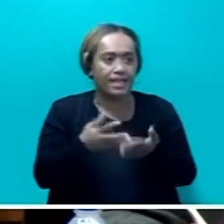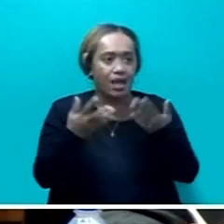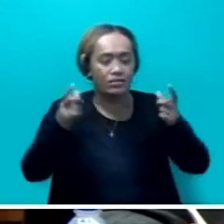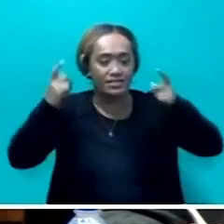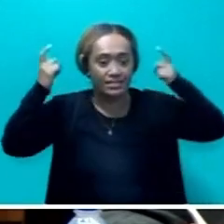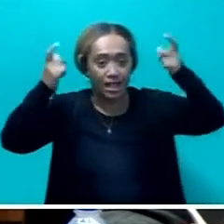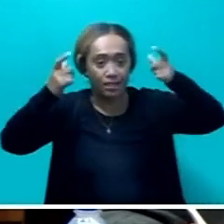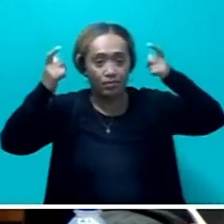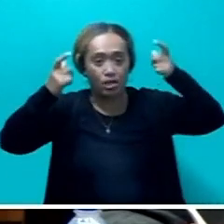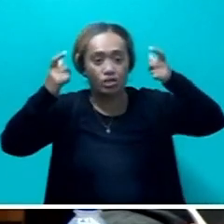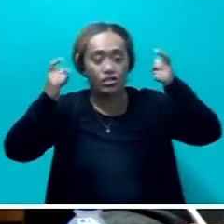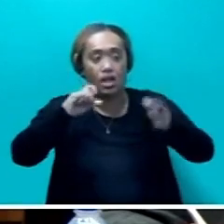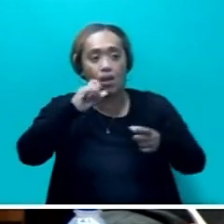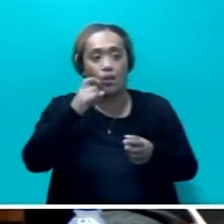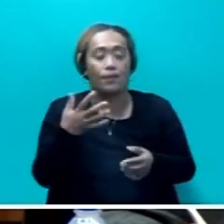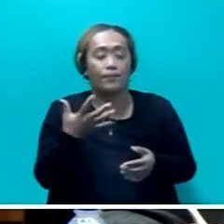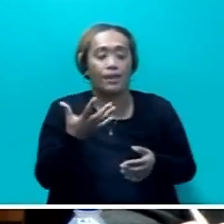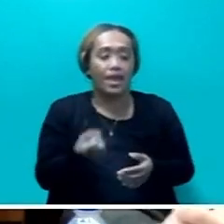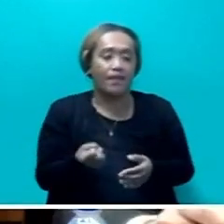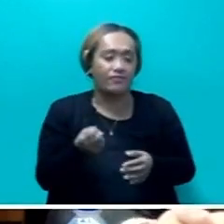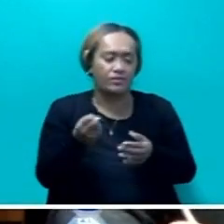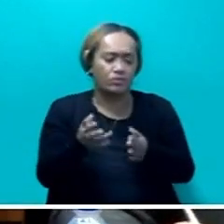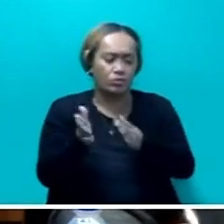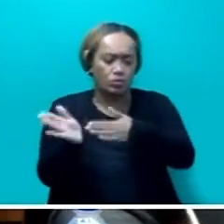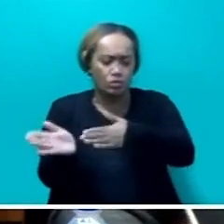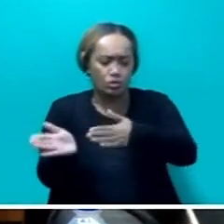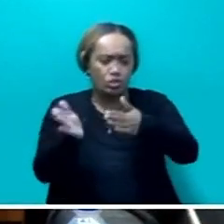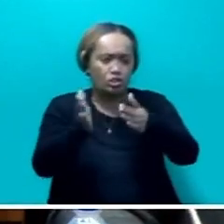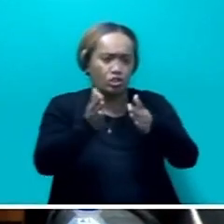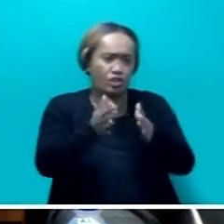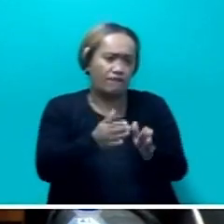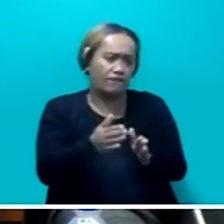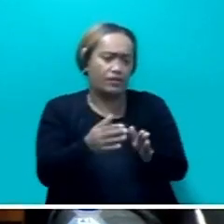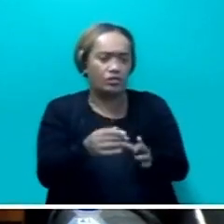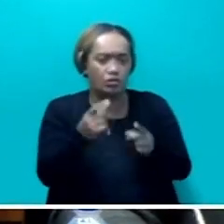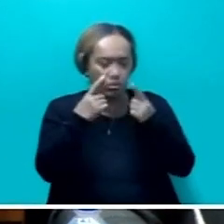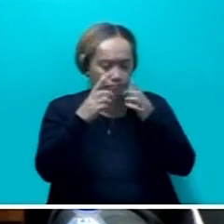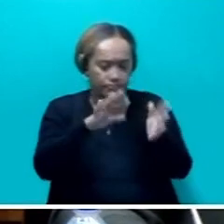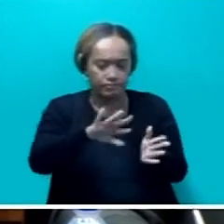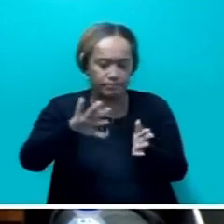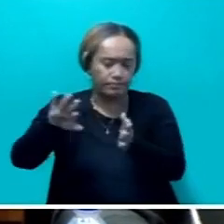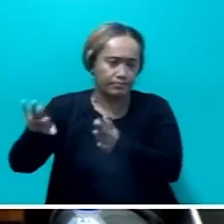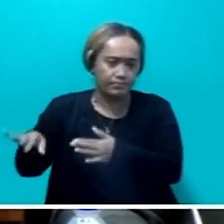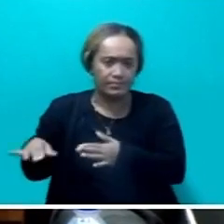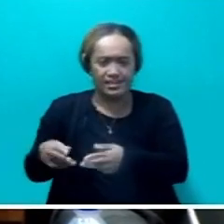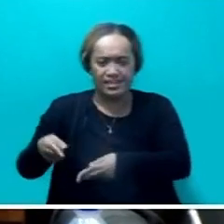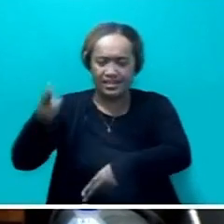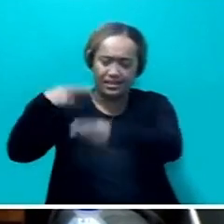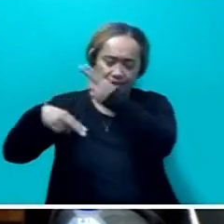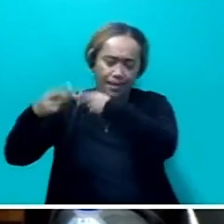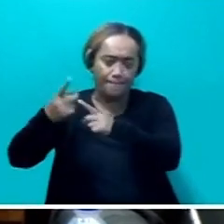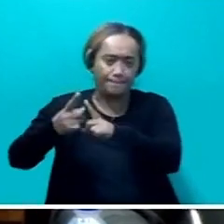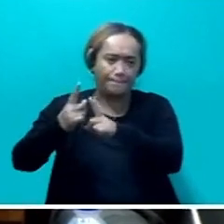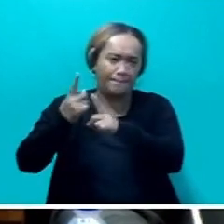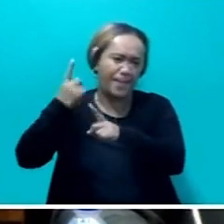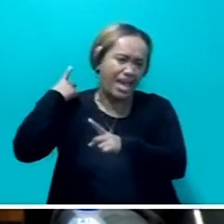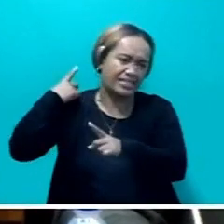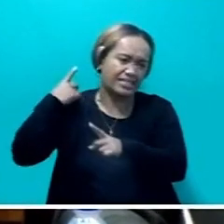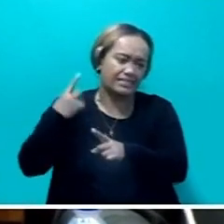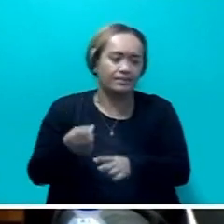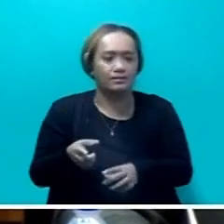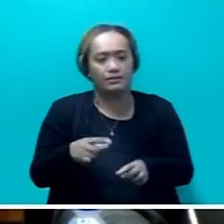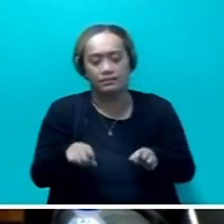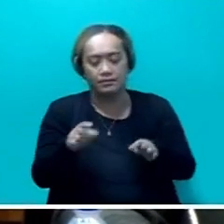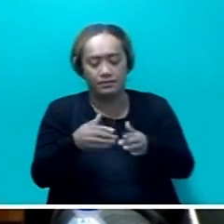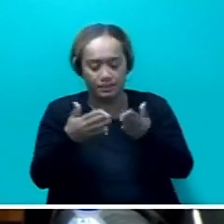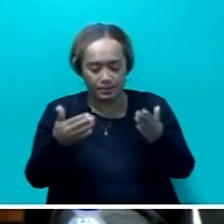celebration, Mr. Speaker, will be a paradigm shift. That is, we are moving away from the rhetoric of the past. The coalition